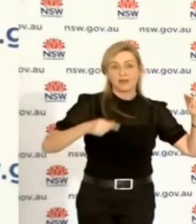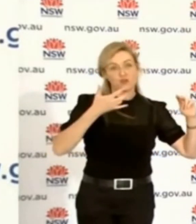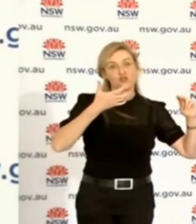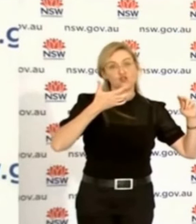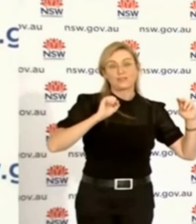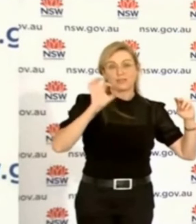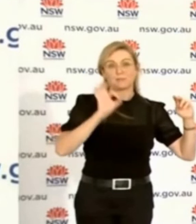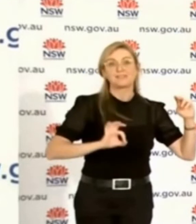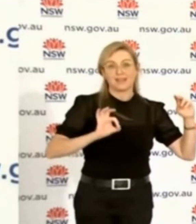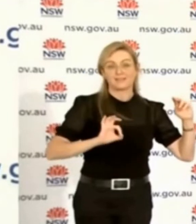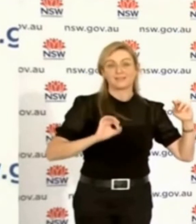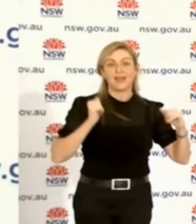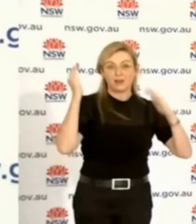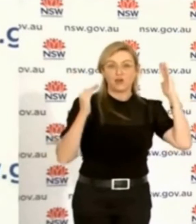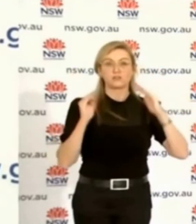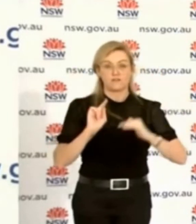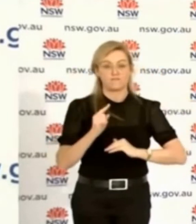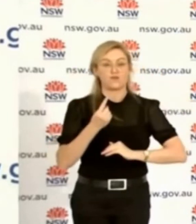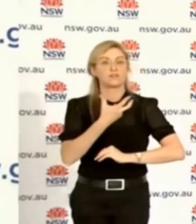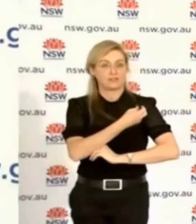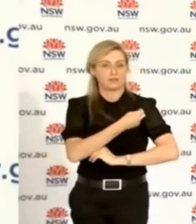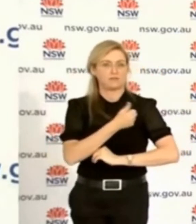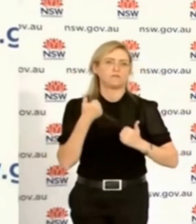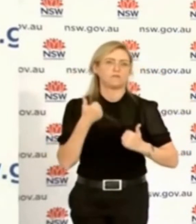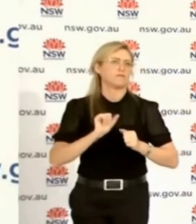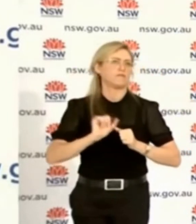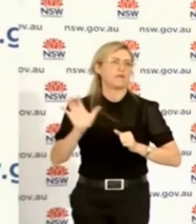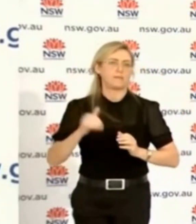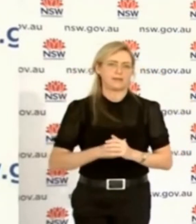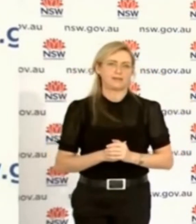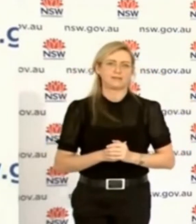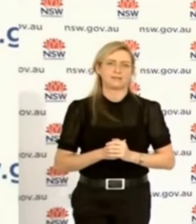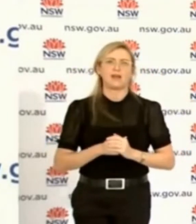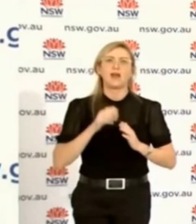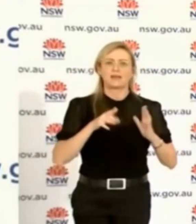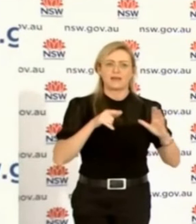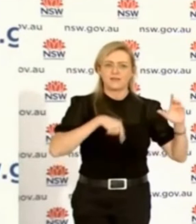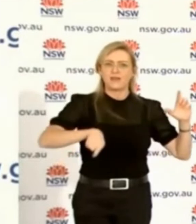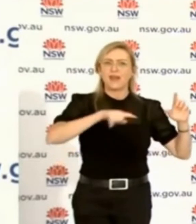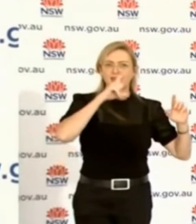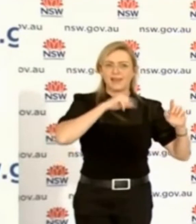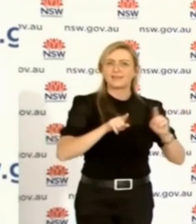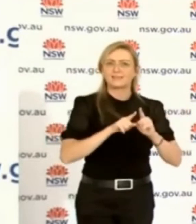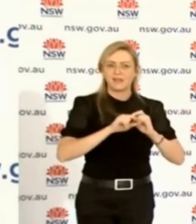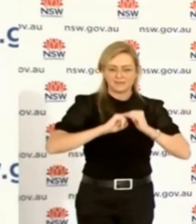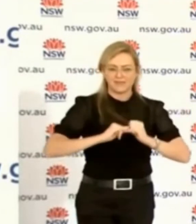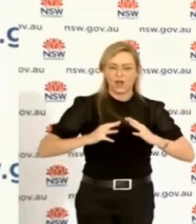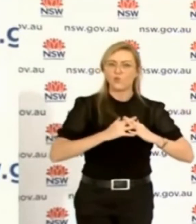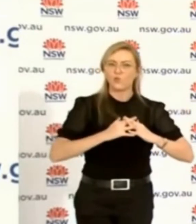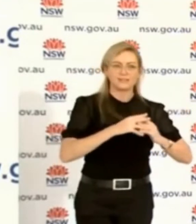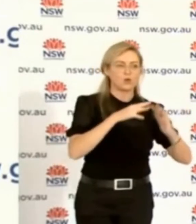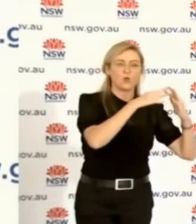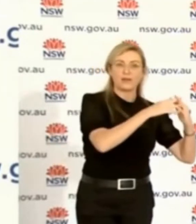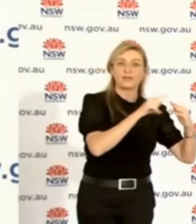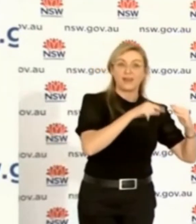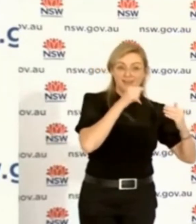at first dose. Now that is outstanding. It means the prospect of them having the same ability to move around the state as others